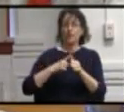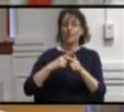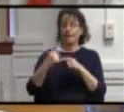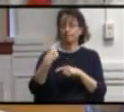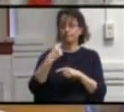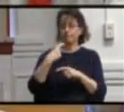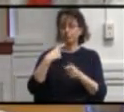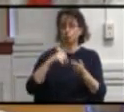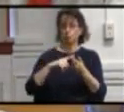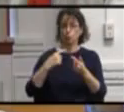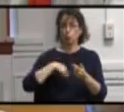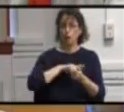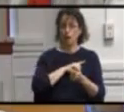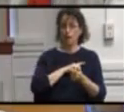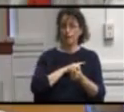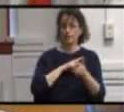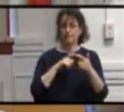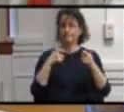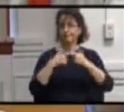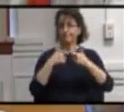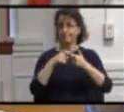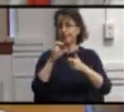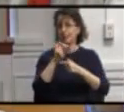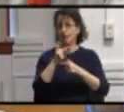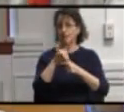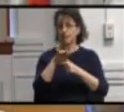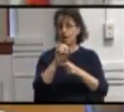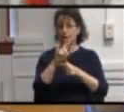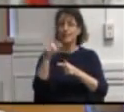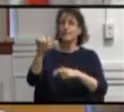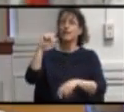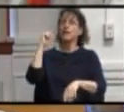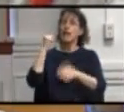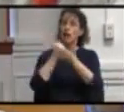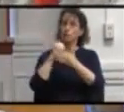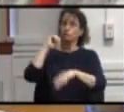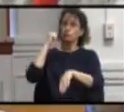make arrangements for interviews,